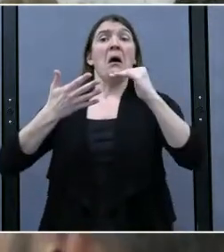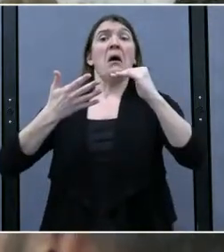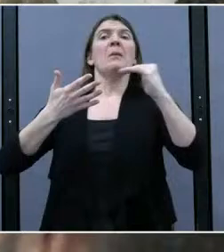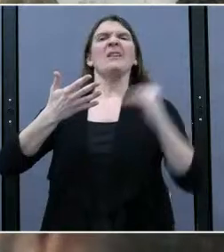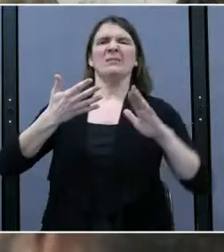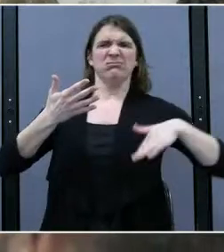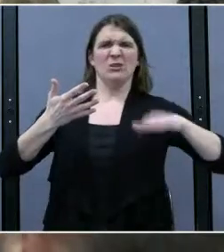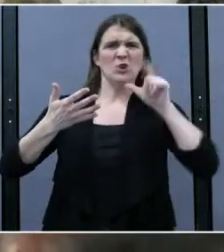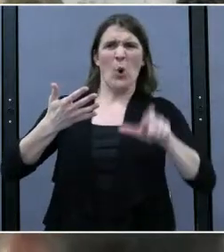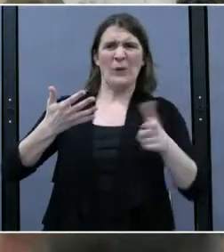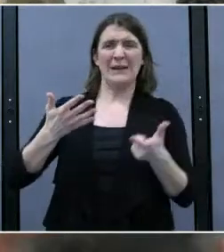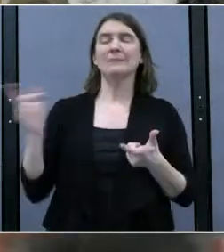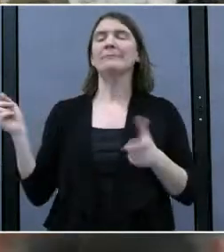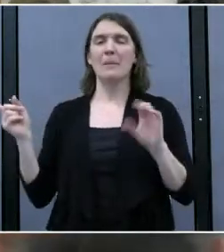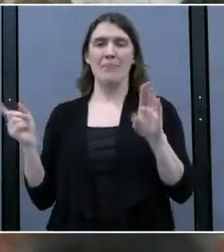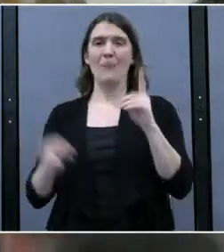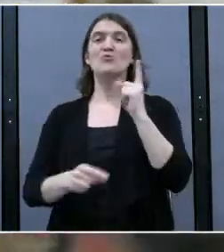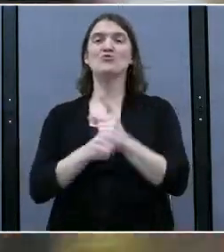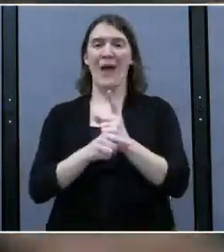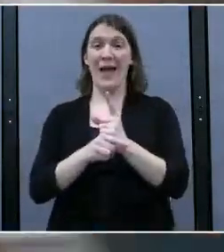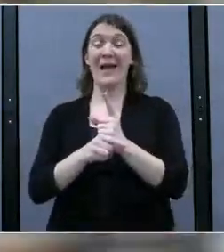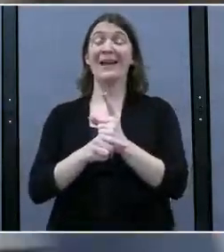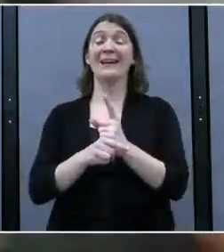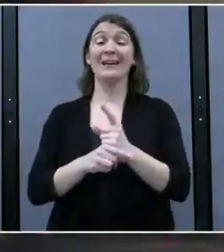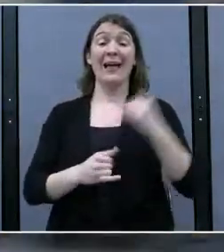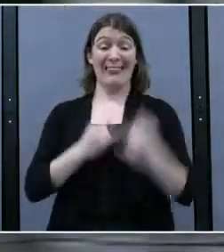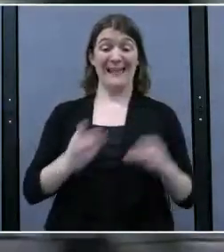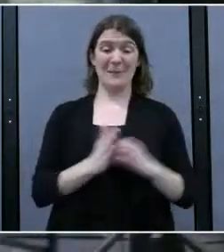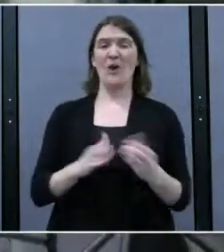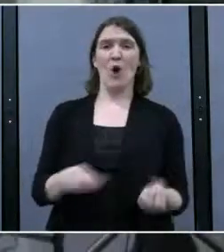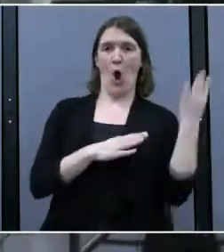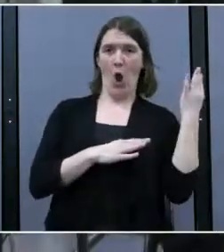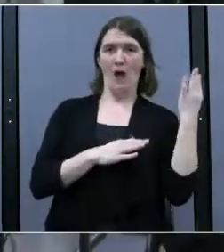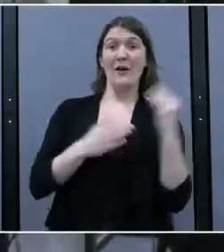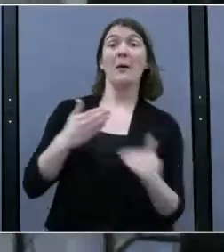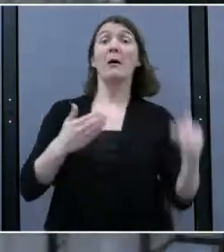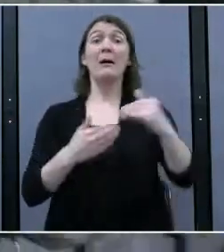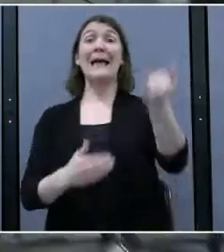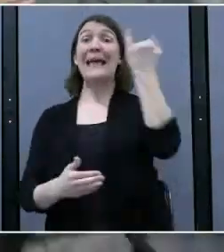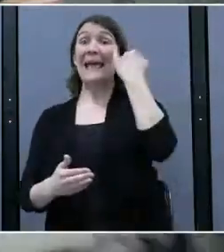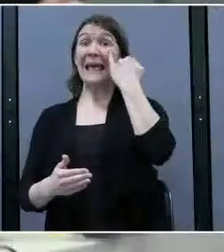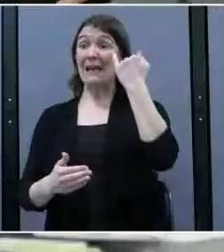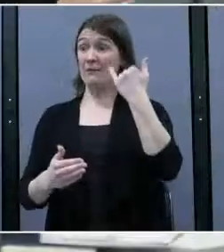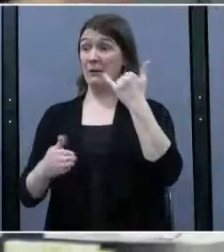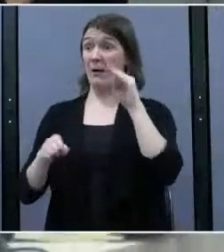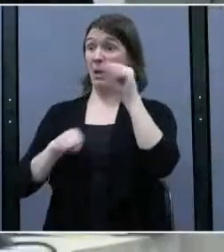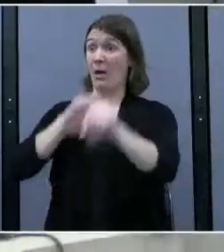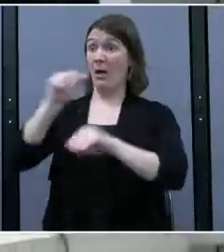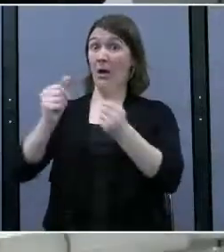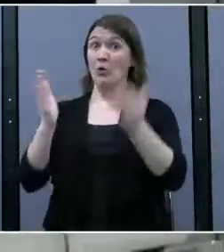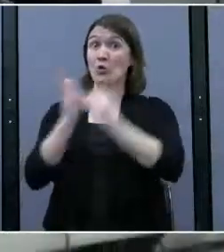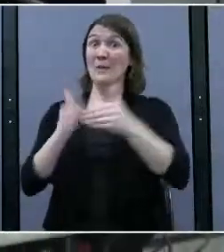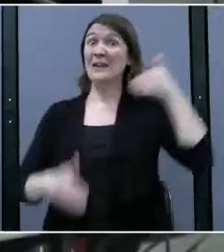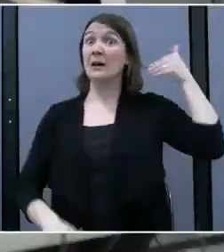that. Yes, the previous paragraph says, if the general fund over expenditures are repeated in future years,